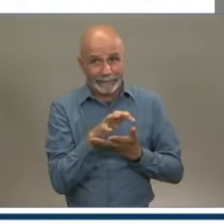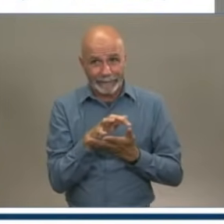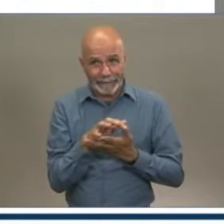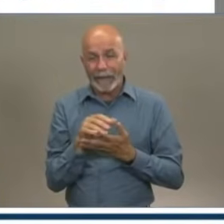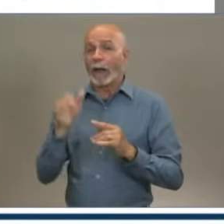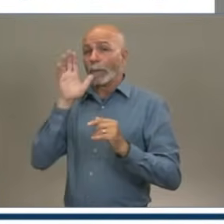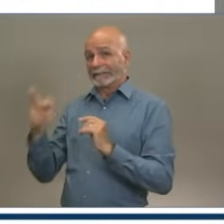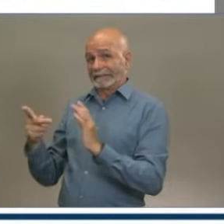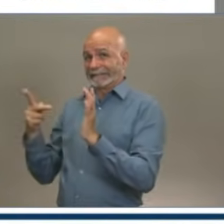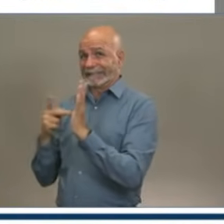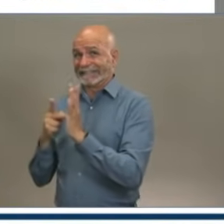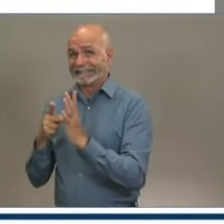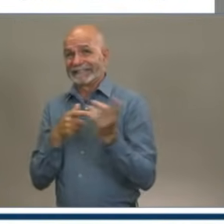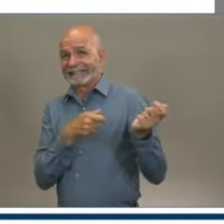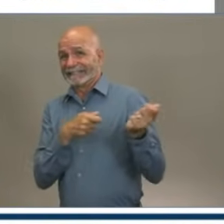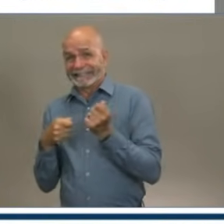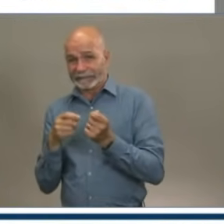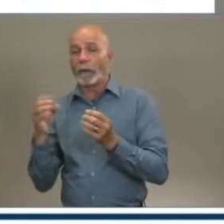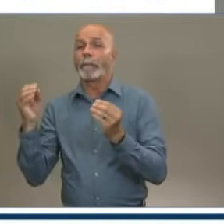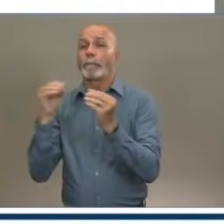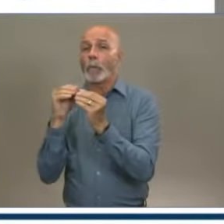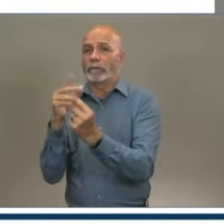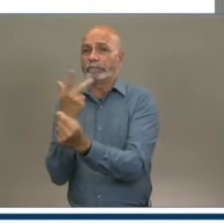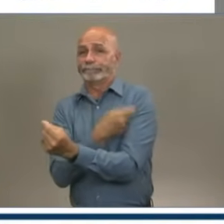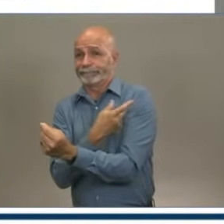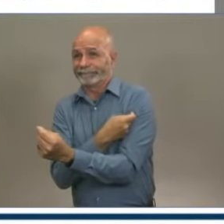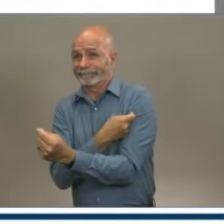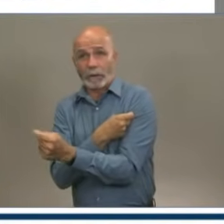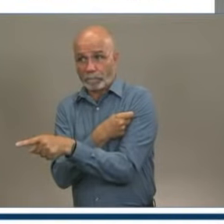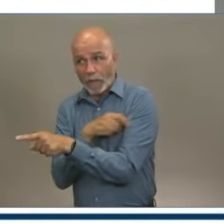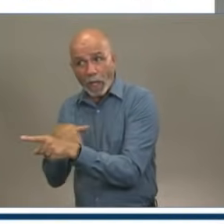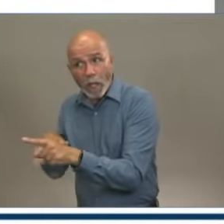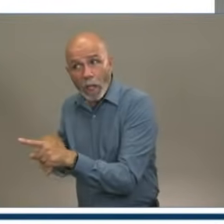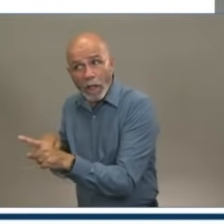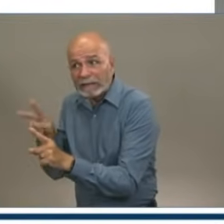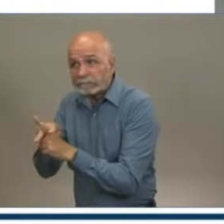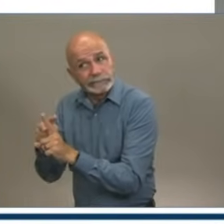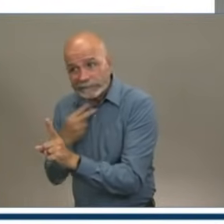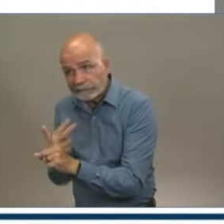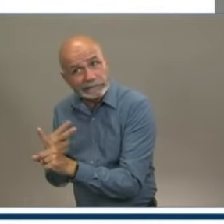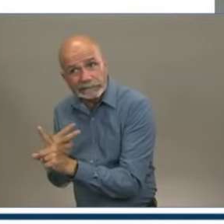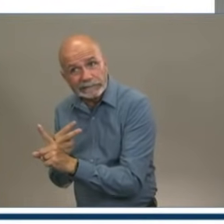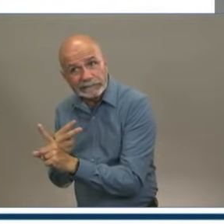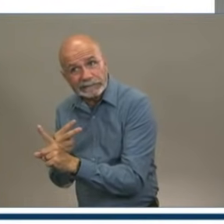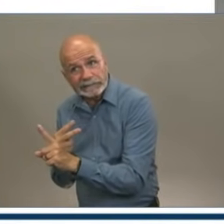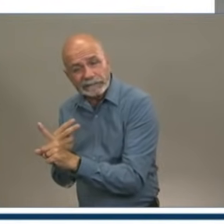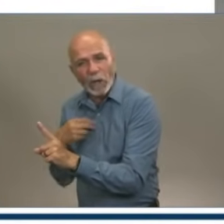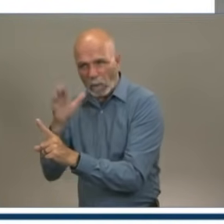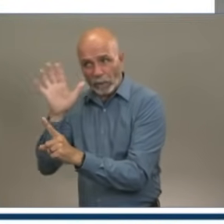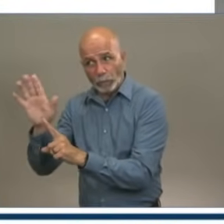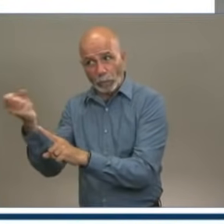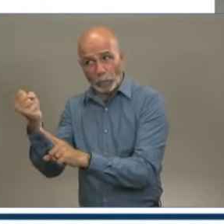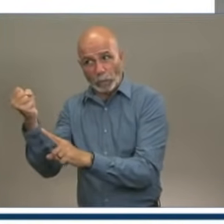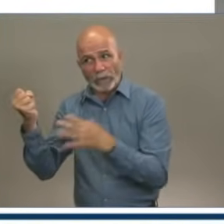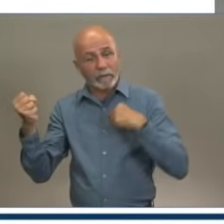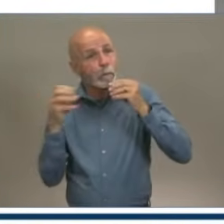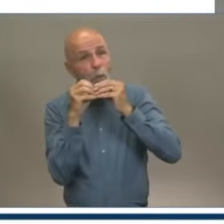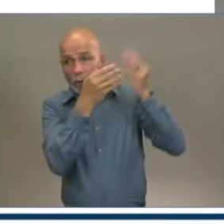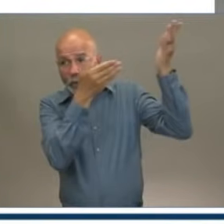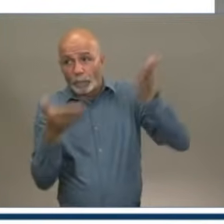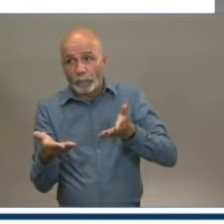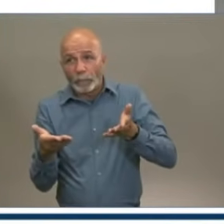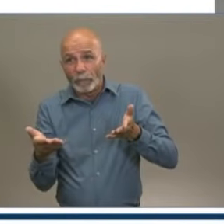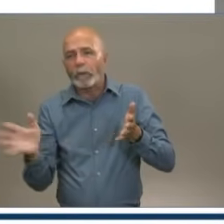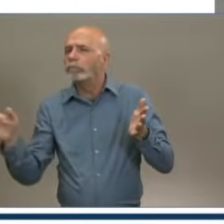dose in the next few weeks. So if you can't get an appointment right away, we know we're going to get much more vaccine supply. So keep looking